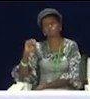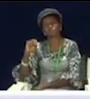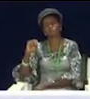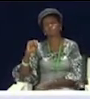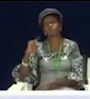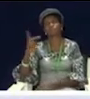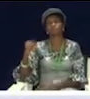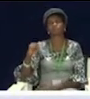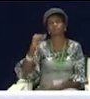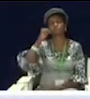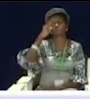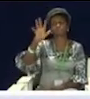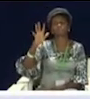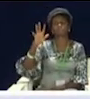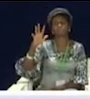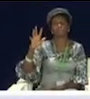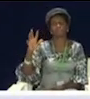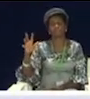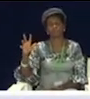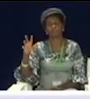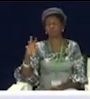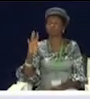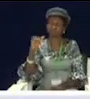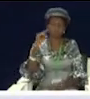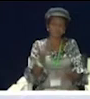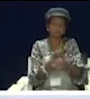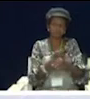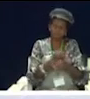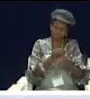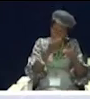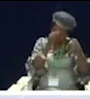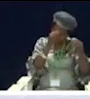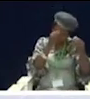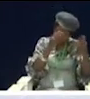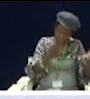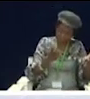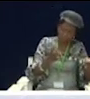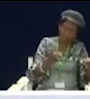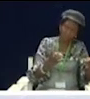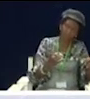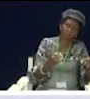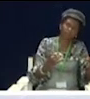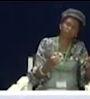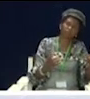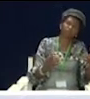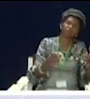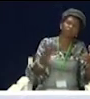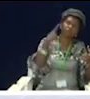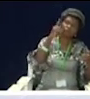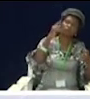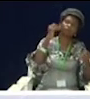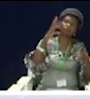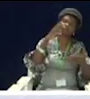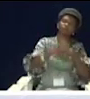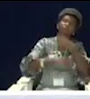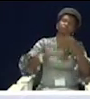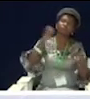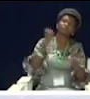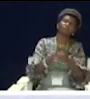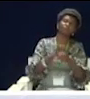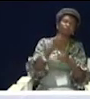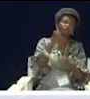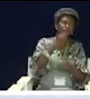The woman, by faith, obeyed. And for years, she